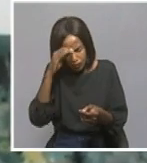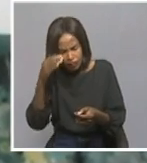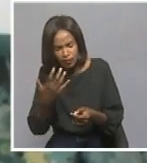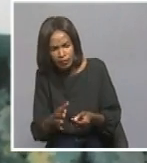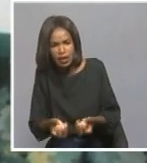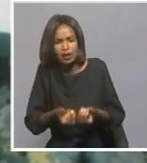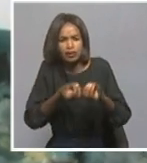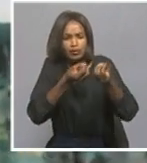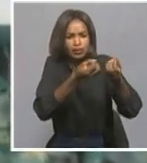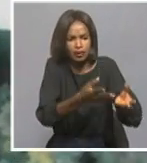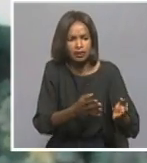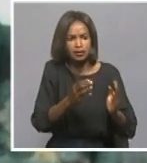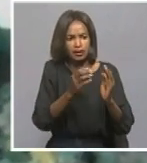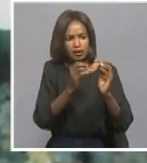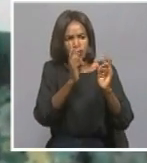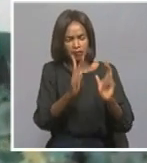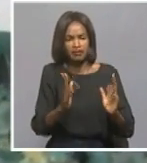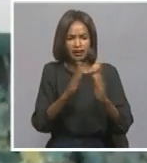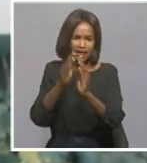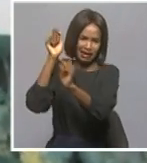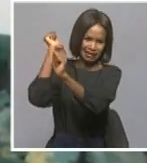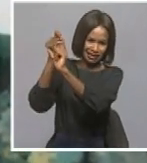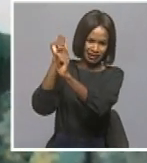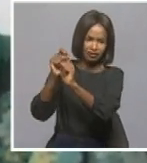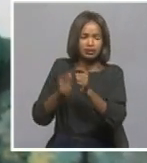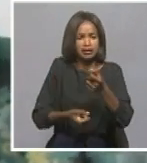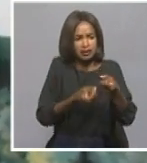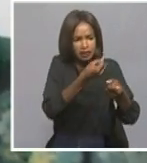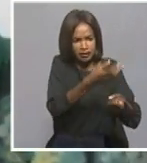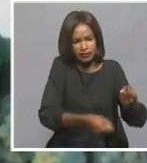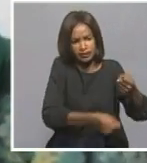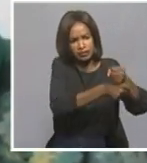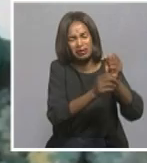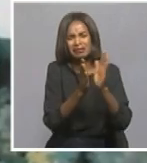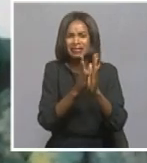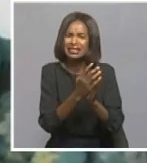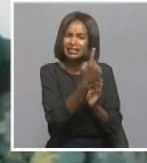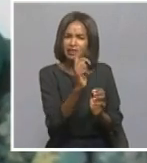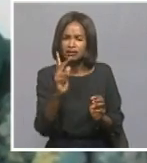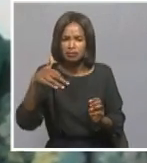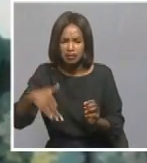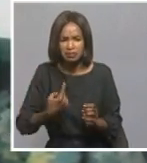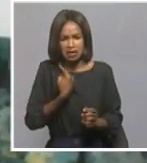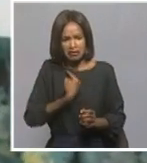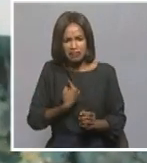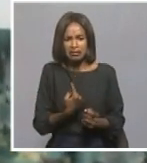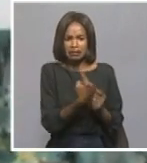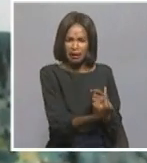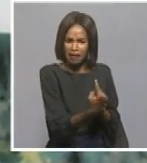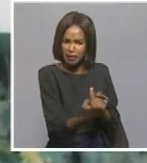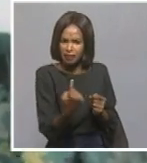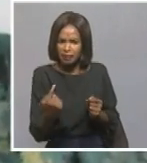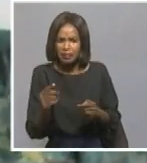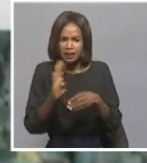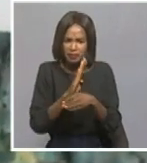settlements. This is very critical. So we call this on all Namibians to ensure that everybody comes out in their numbers, whether it's an individual or businesses, to